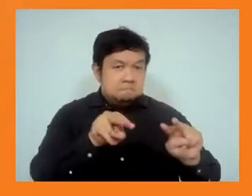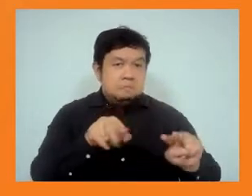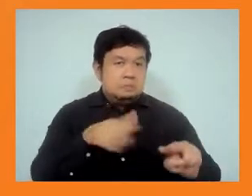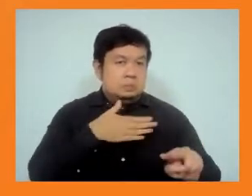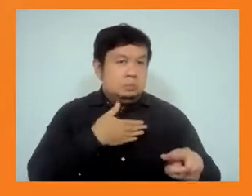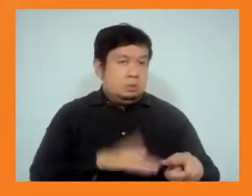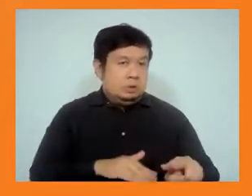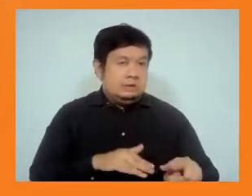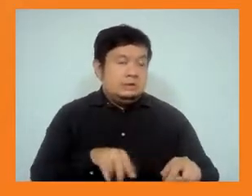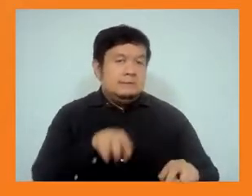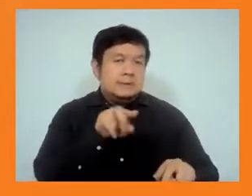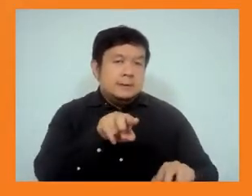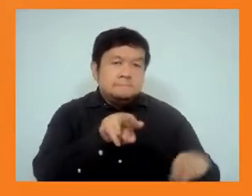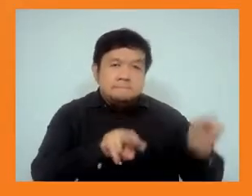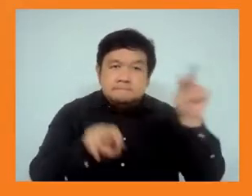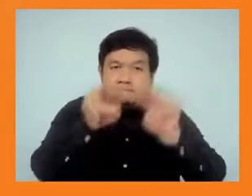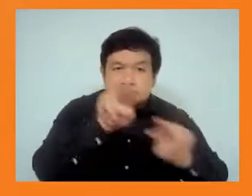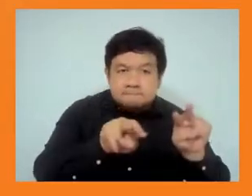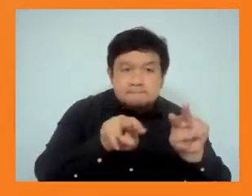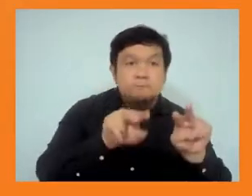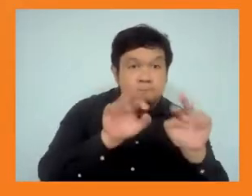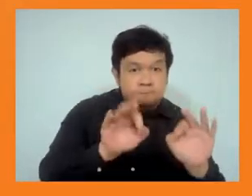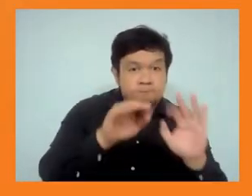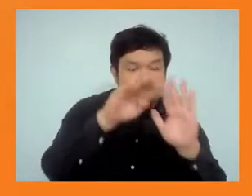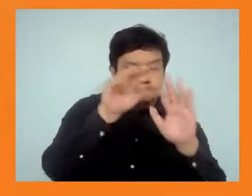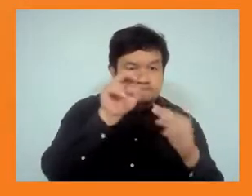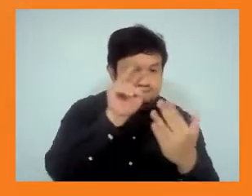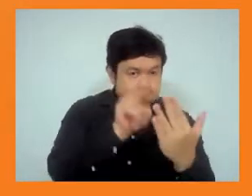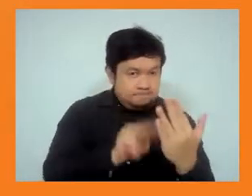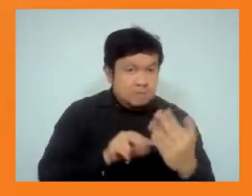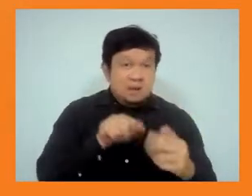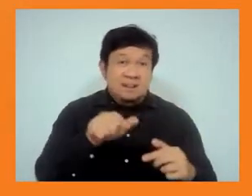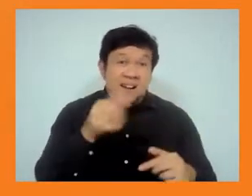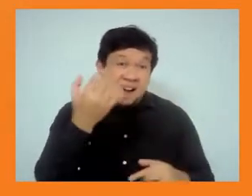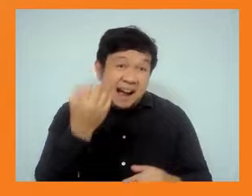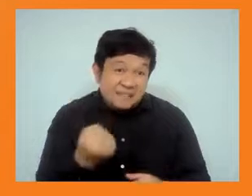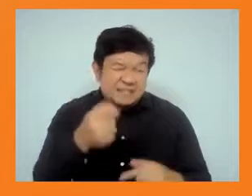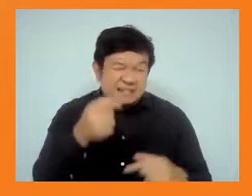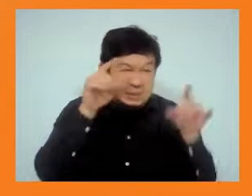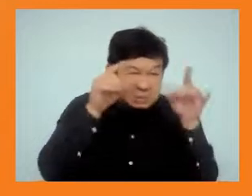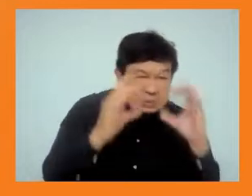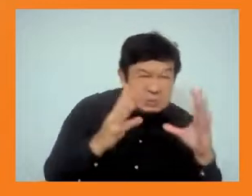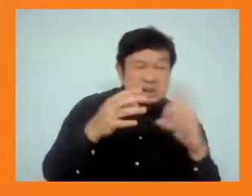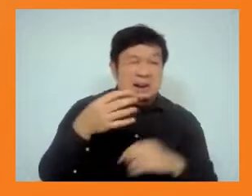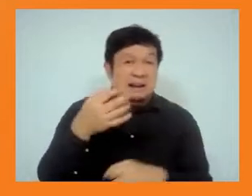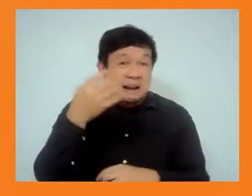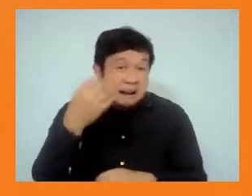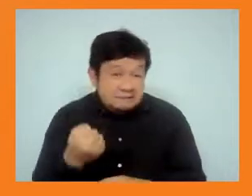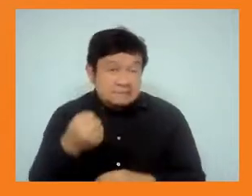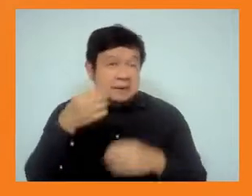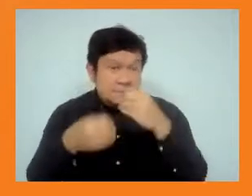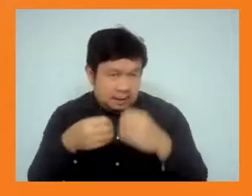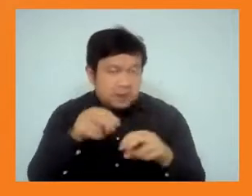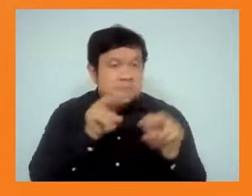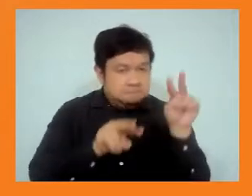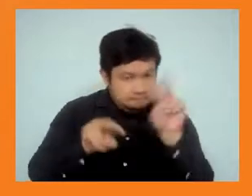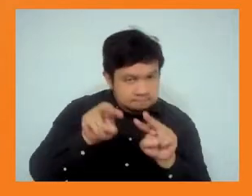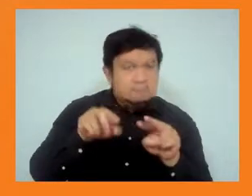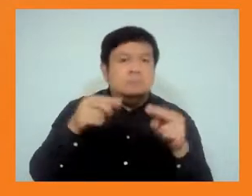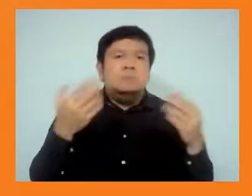a policy that meets the types of work that we do, both in our public and our private sector